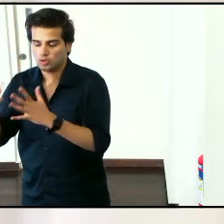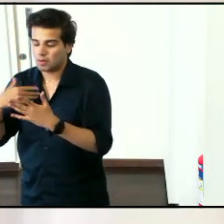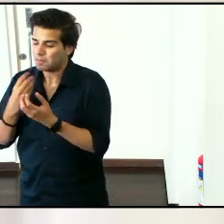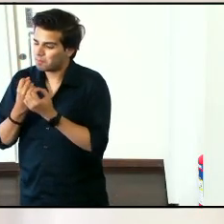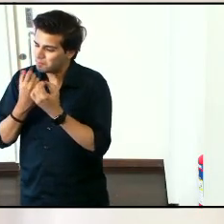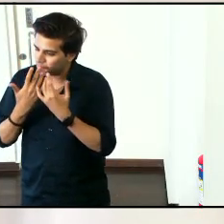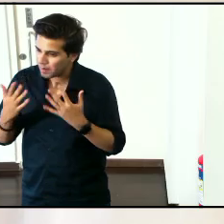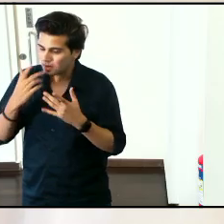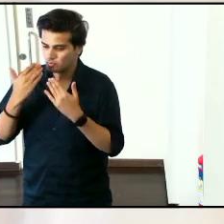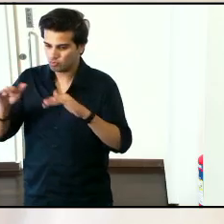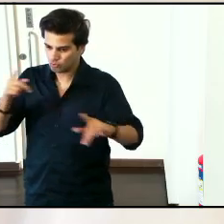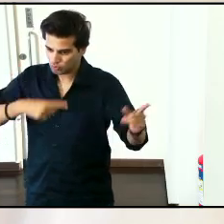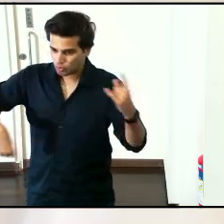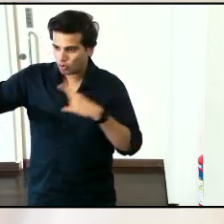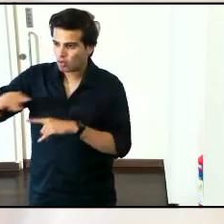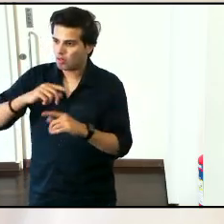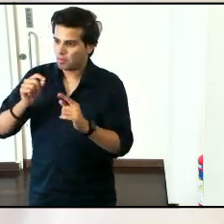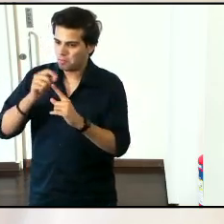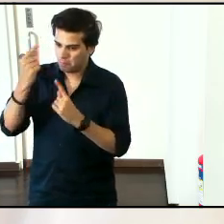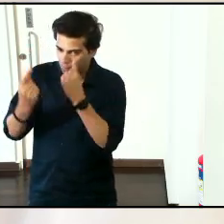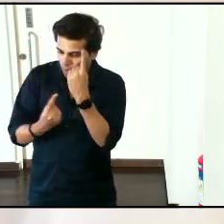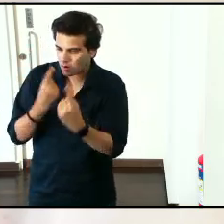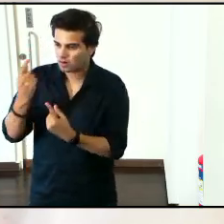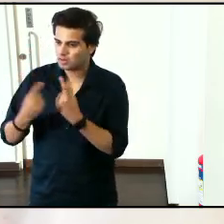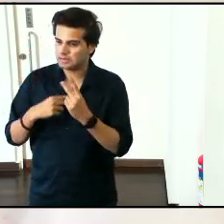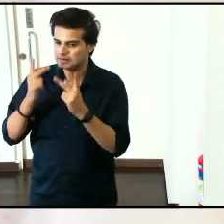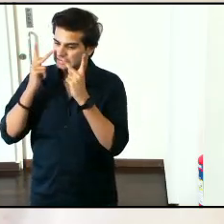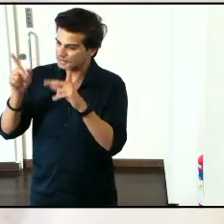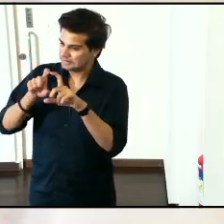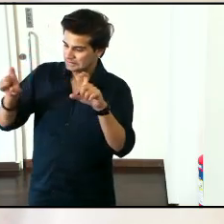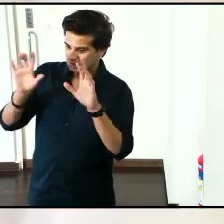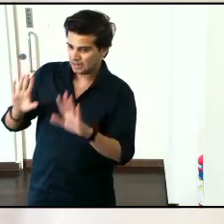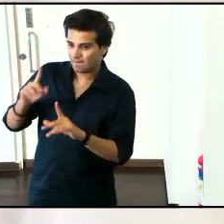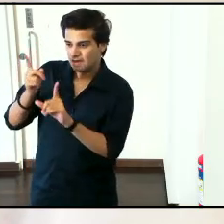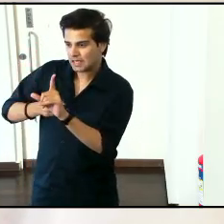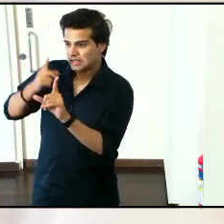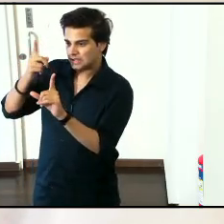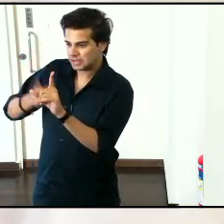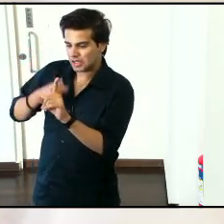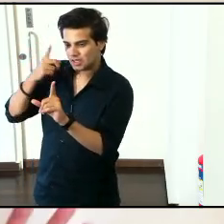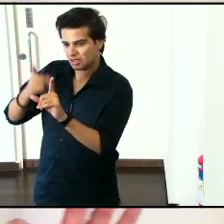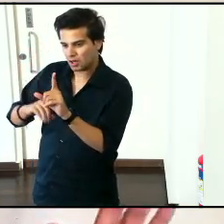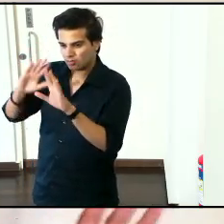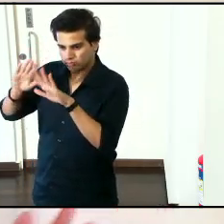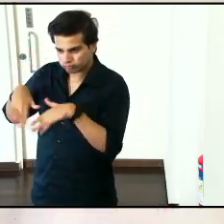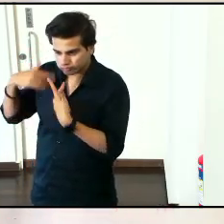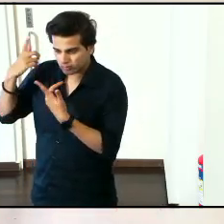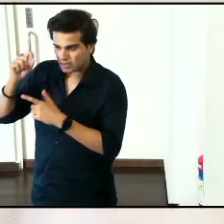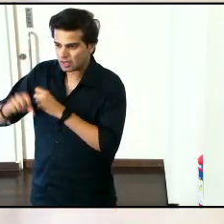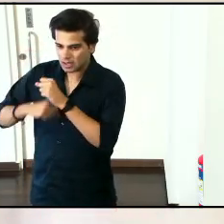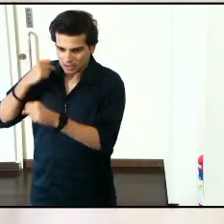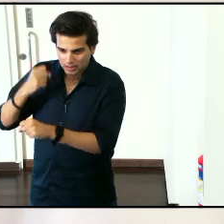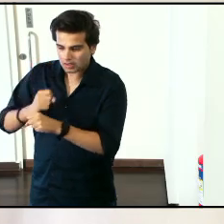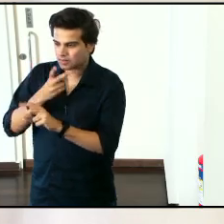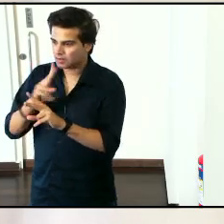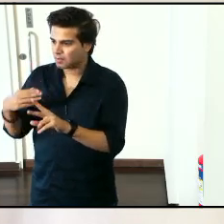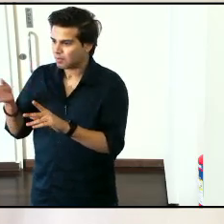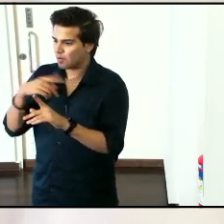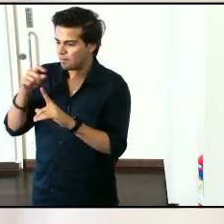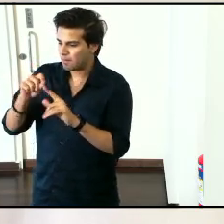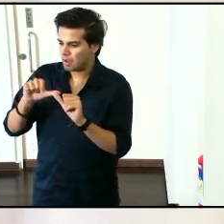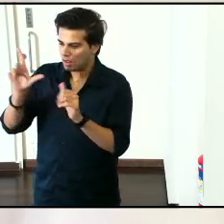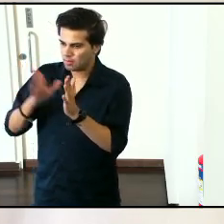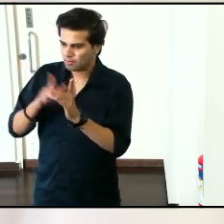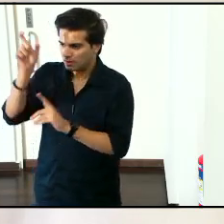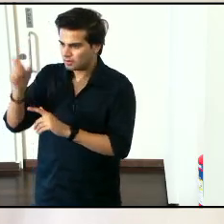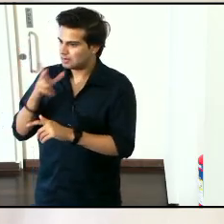of students' politics could be seen. Years and decades of it. It was like a palimpsest. There were layers and